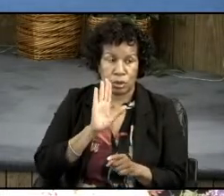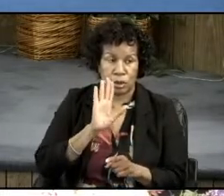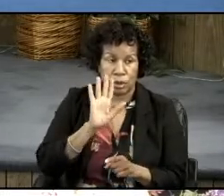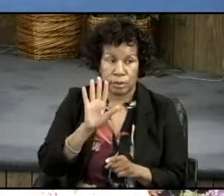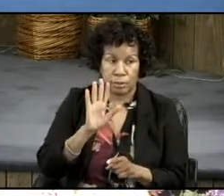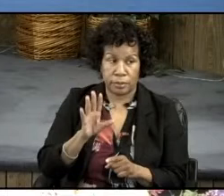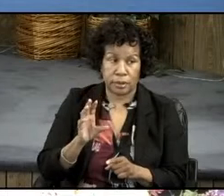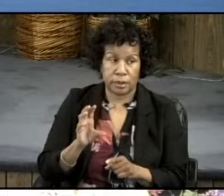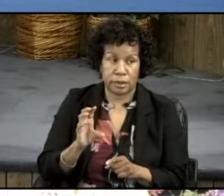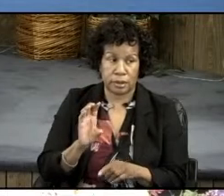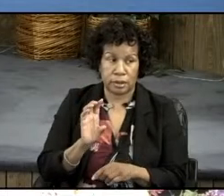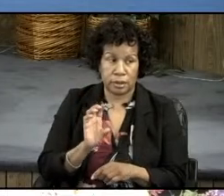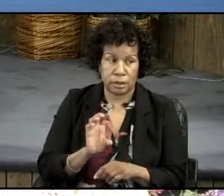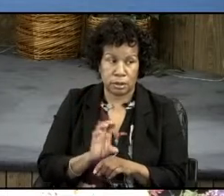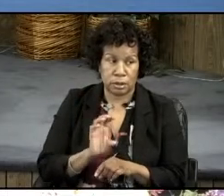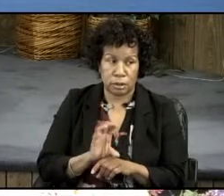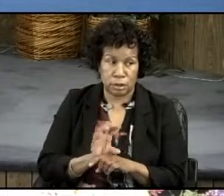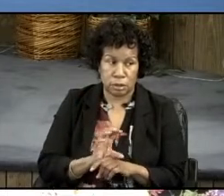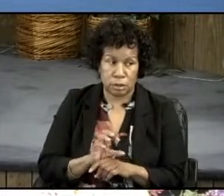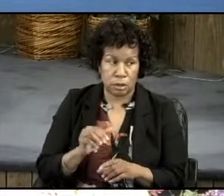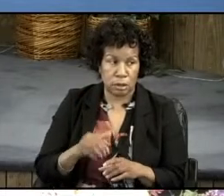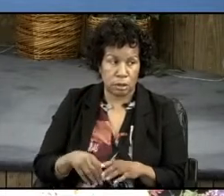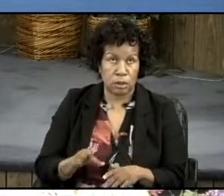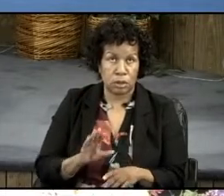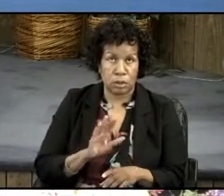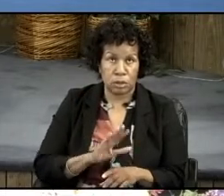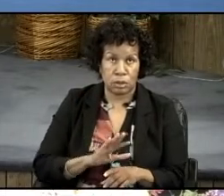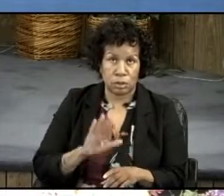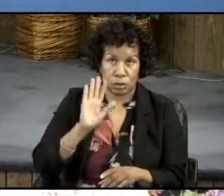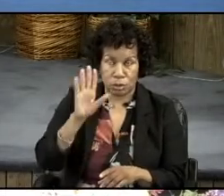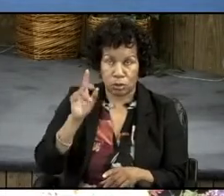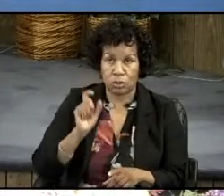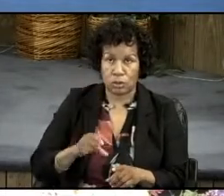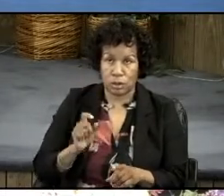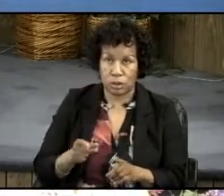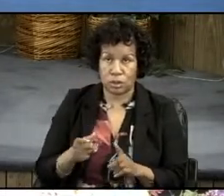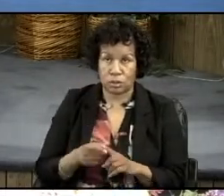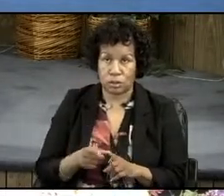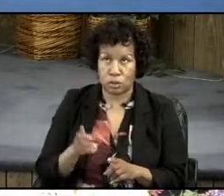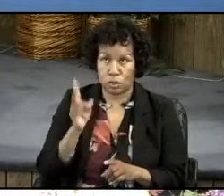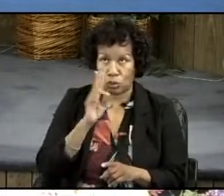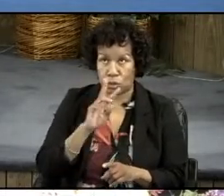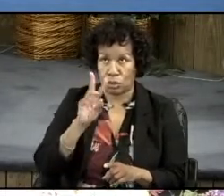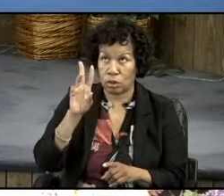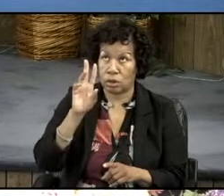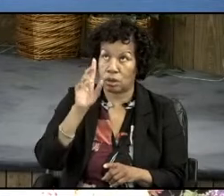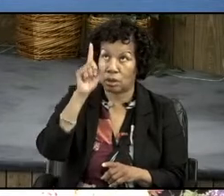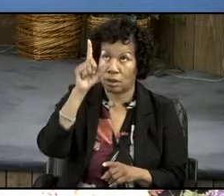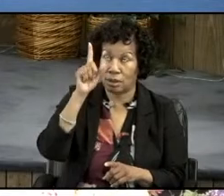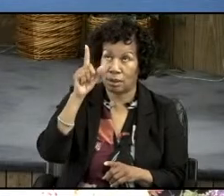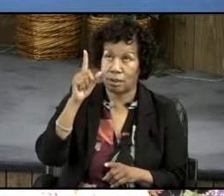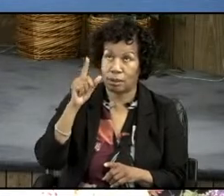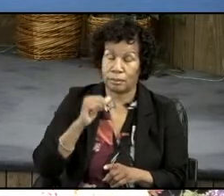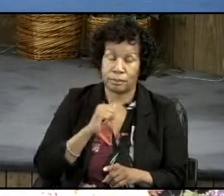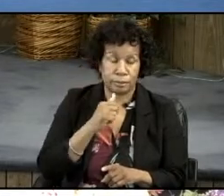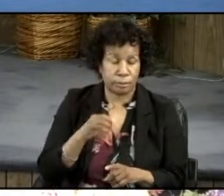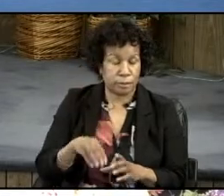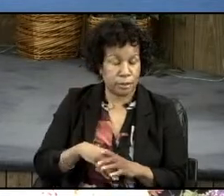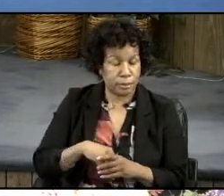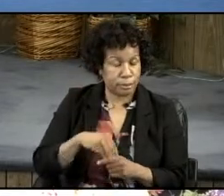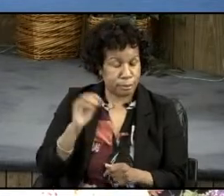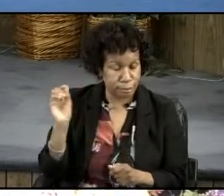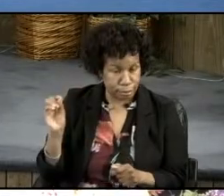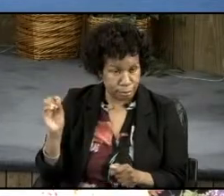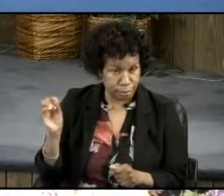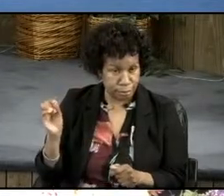You supposed to be looking up, not out. You just ain't prepared. So now you'll do anything to stay in the group. You'll lie,